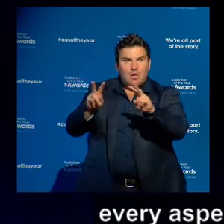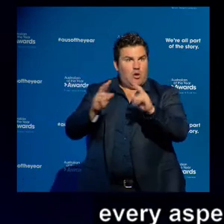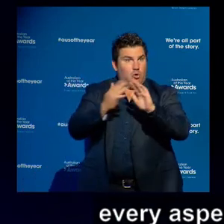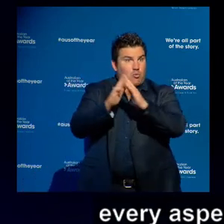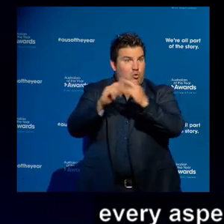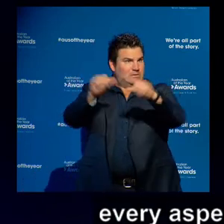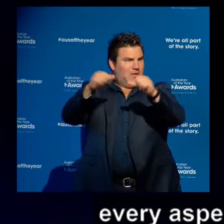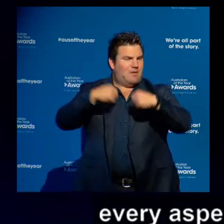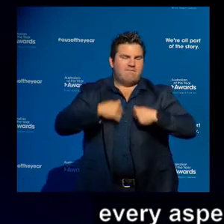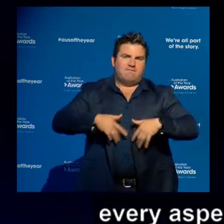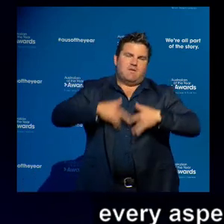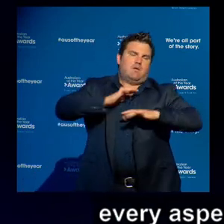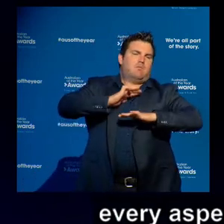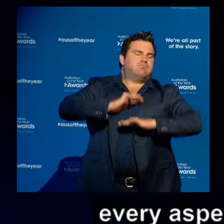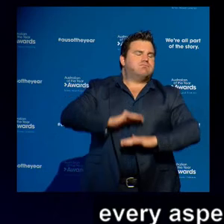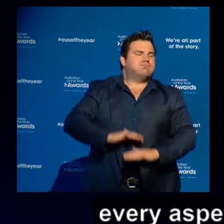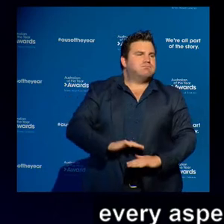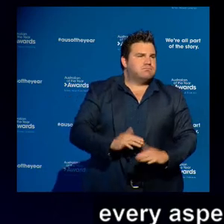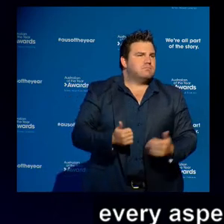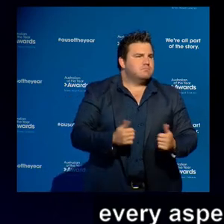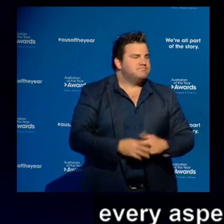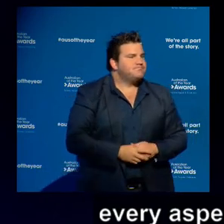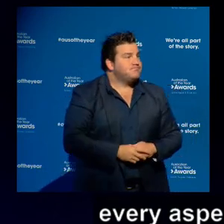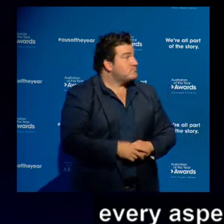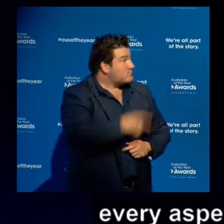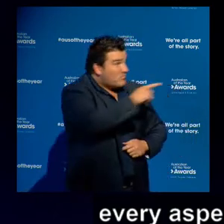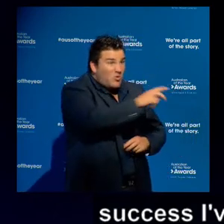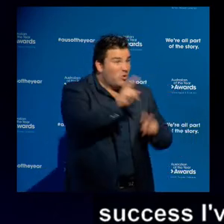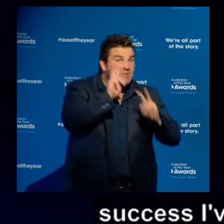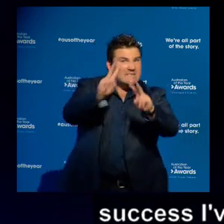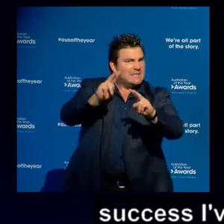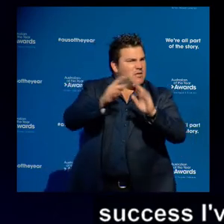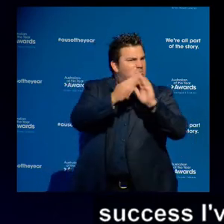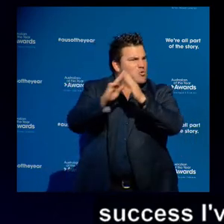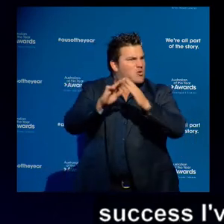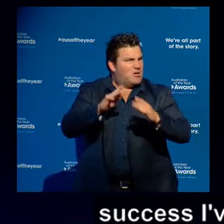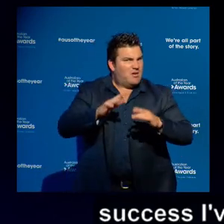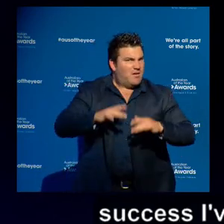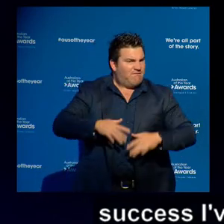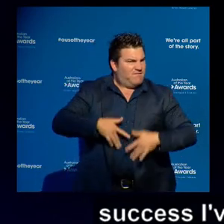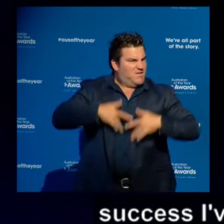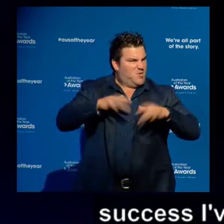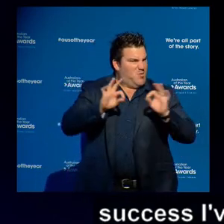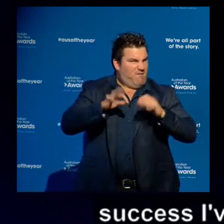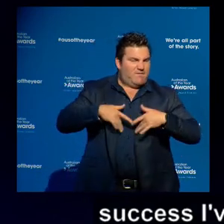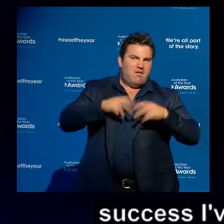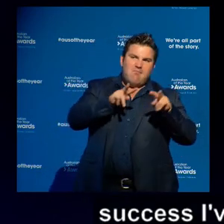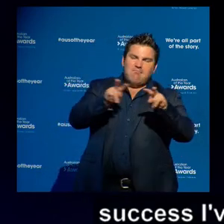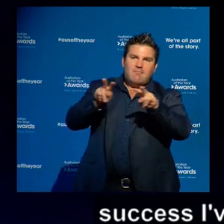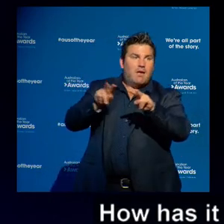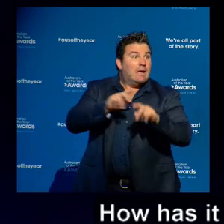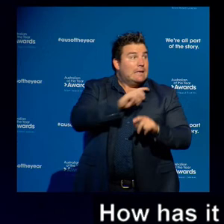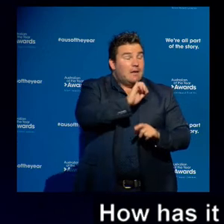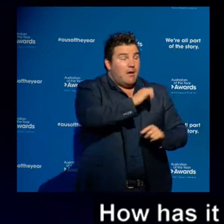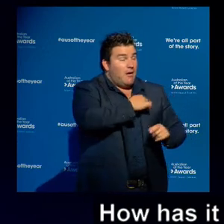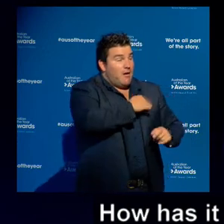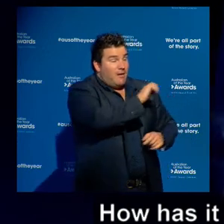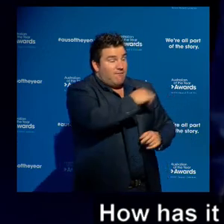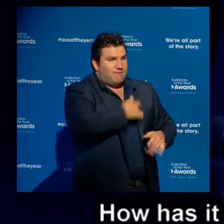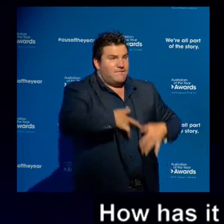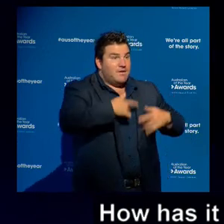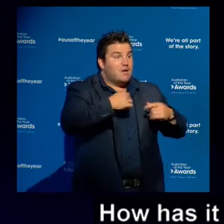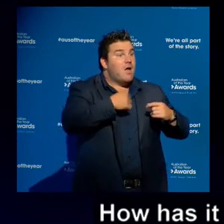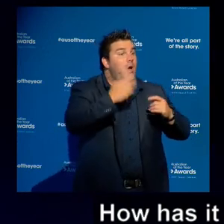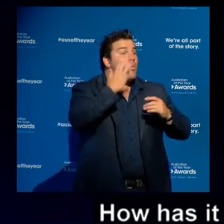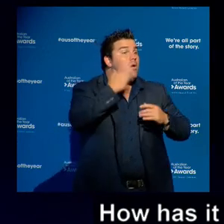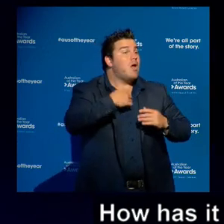community. How has it felt to feel, to see that impact on the community that you just described? It was an extraordinary feeling to sort of wake up